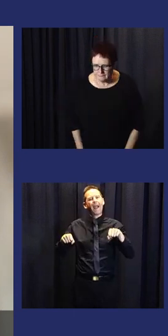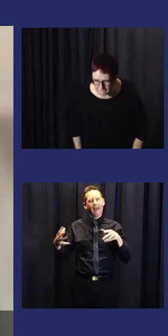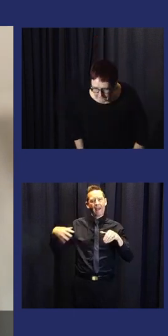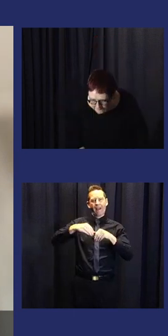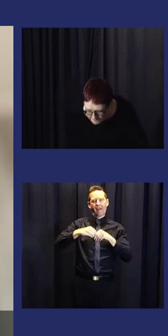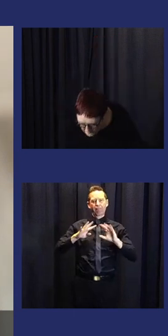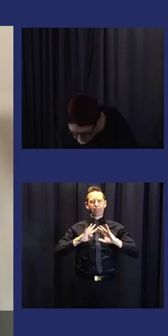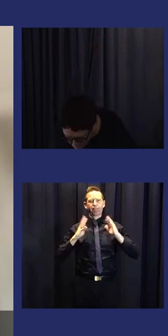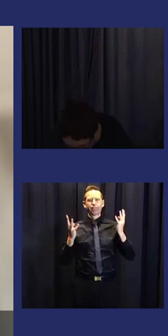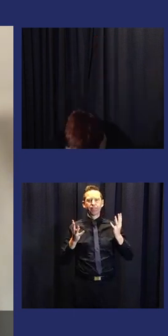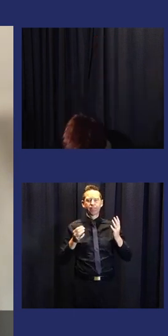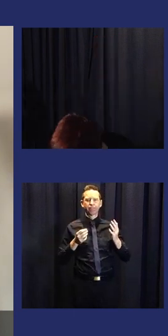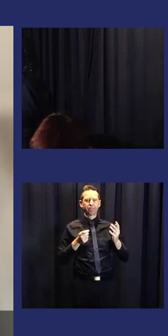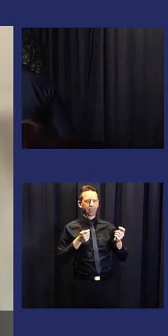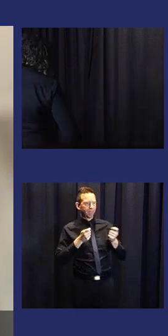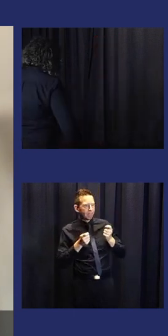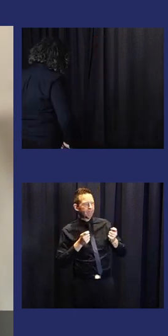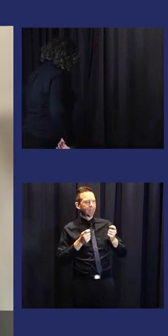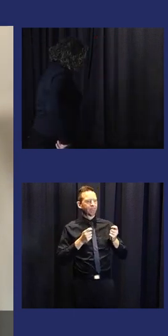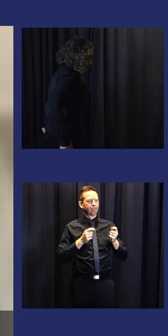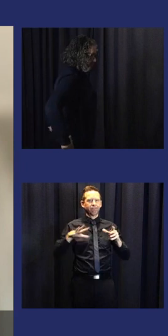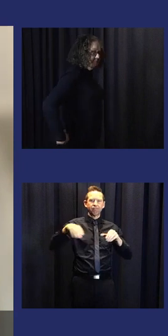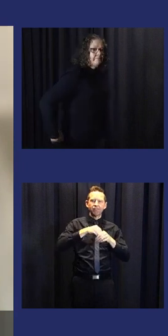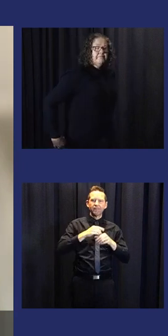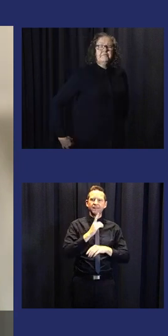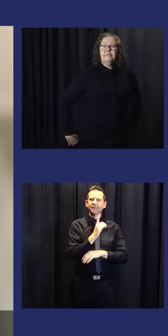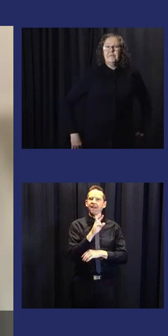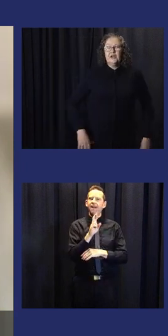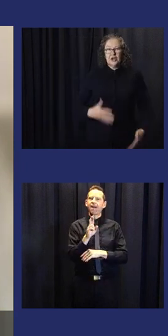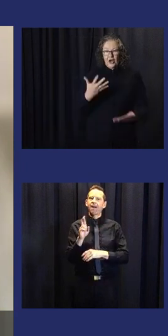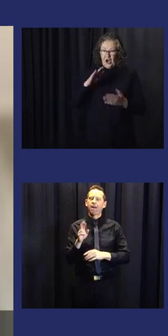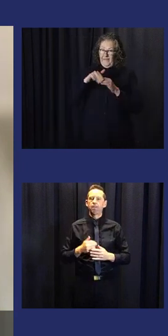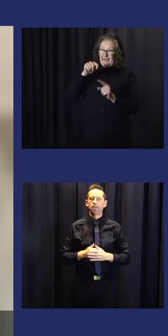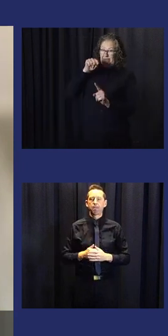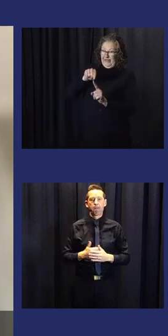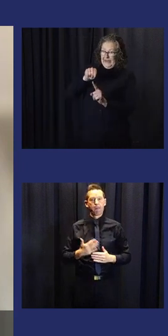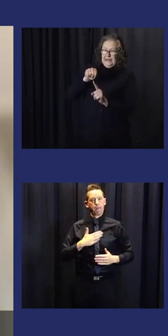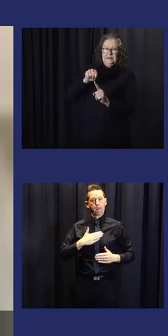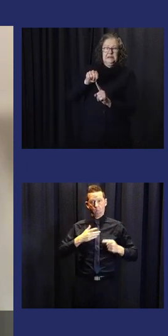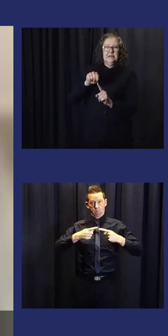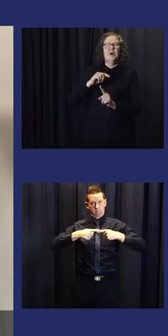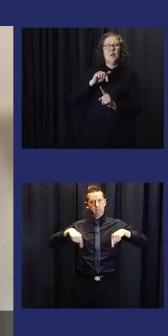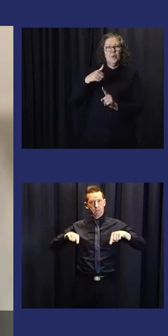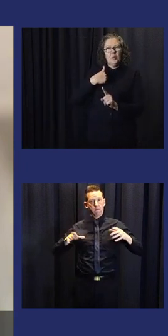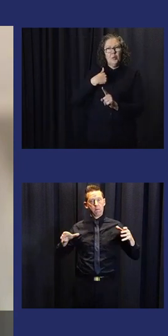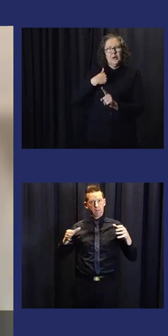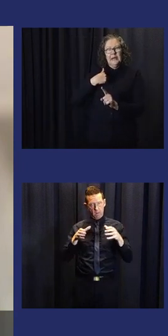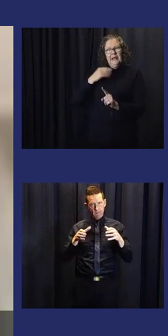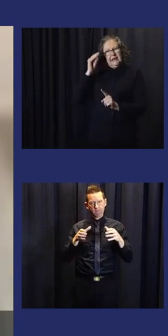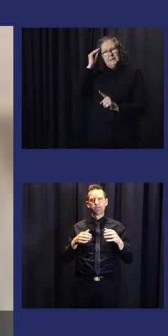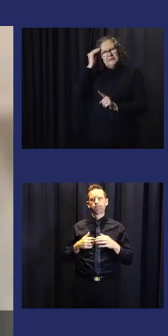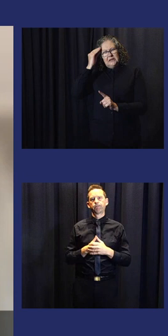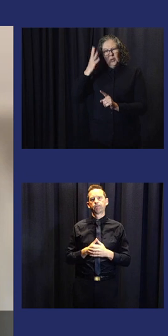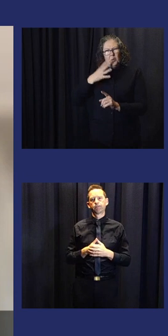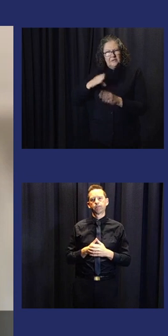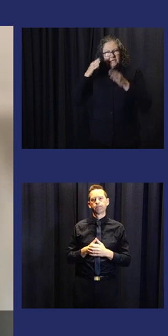so with that, the committee has done a lot of focus in terms of making sure